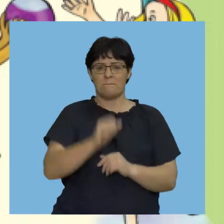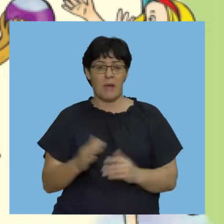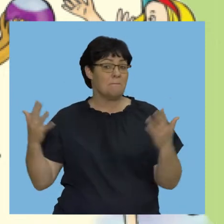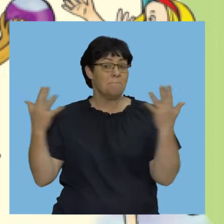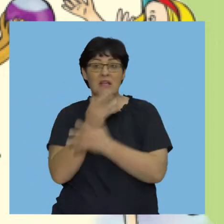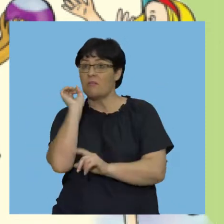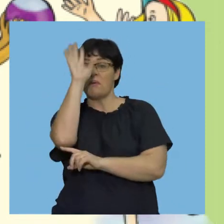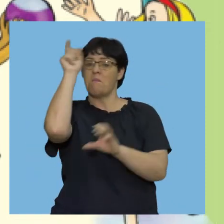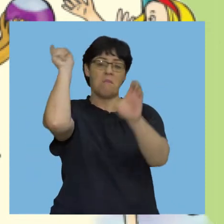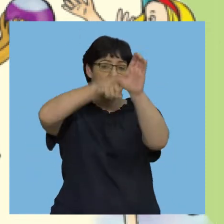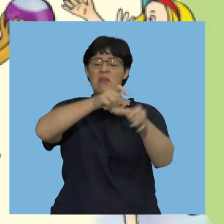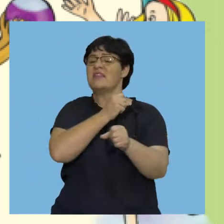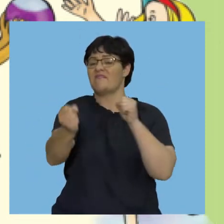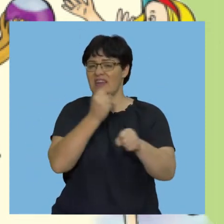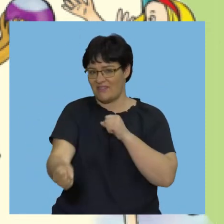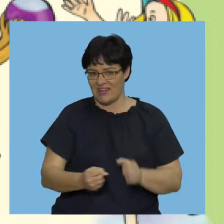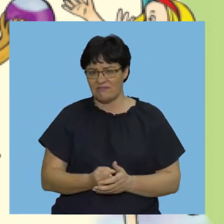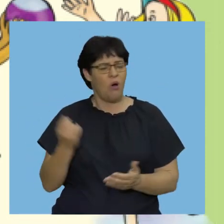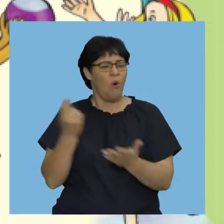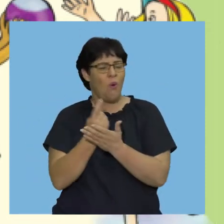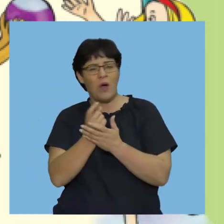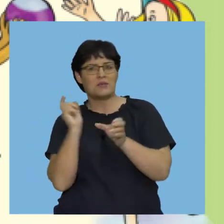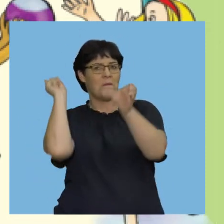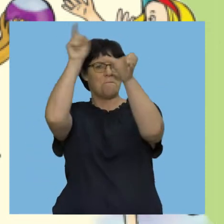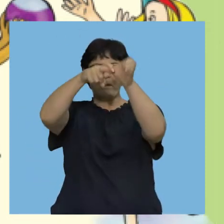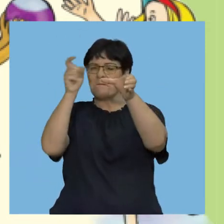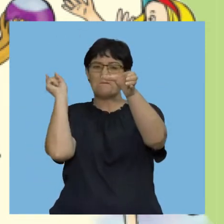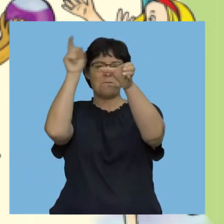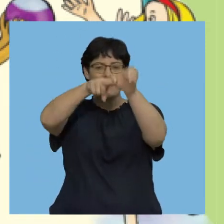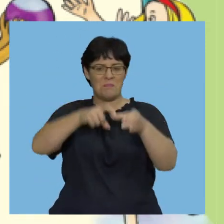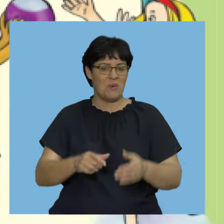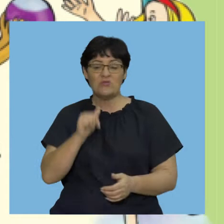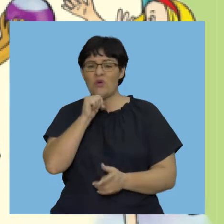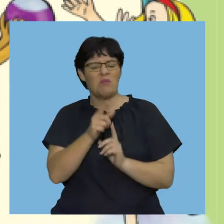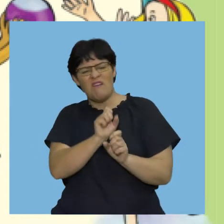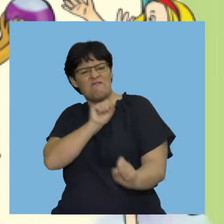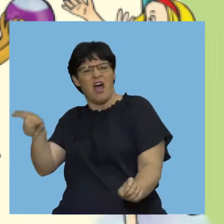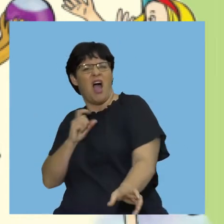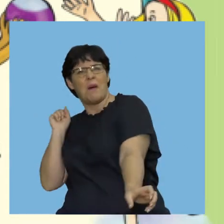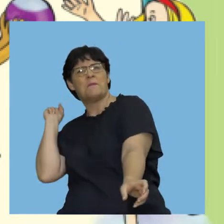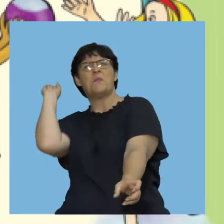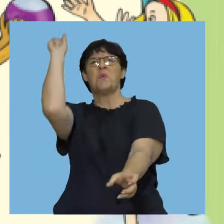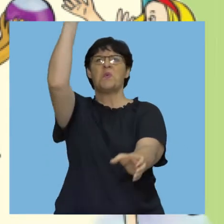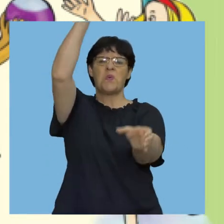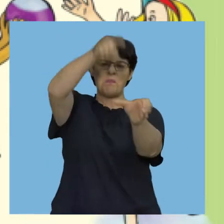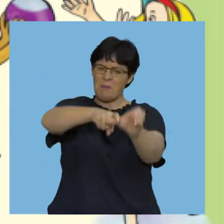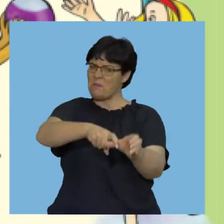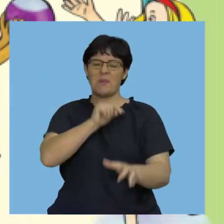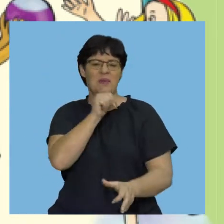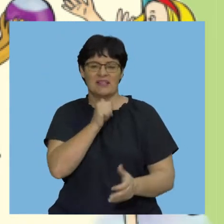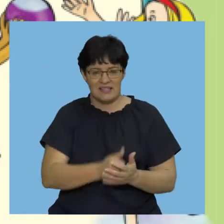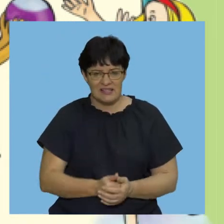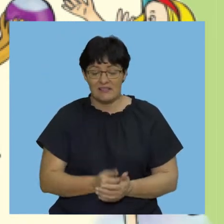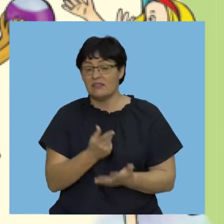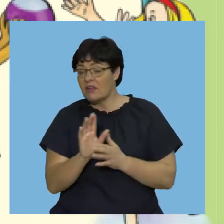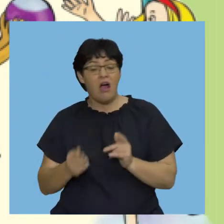missed a goal. She always managed to get the ball into the net, even from a long distance away. About